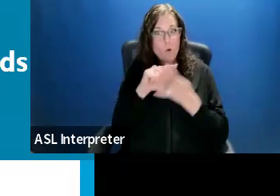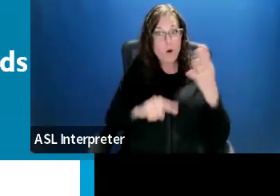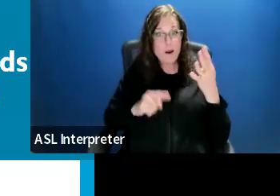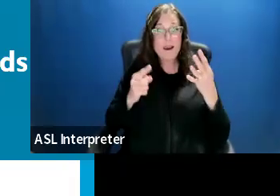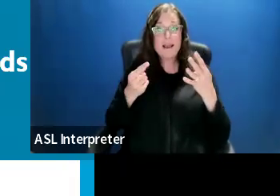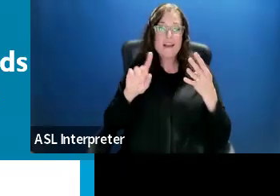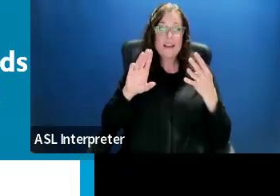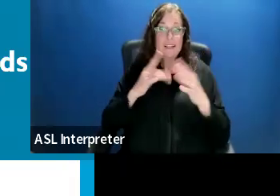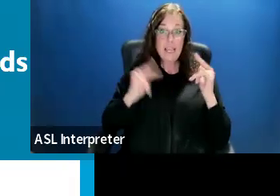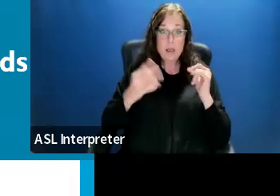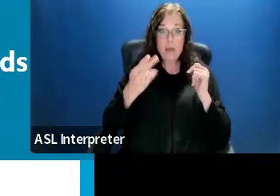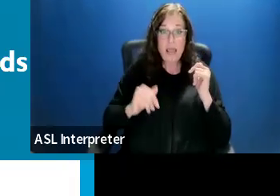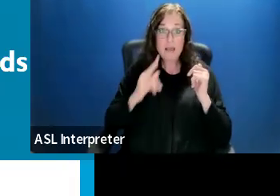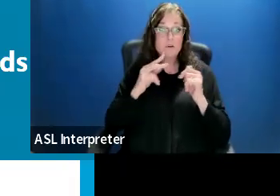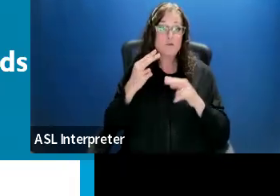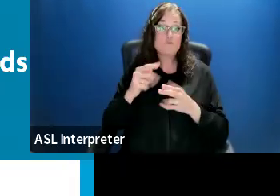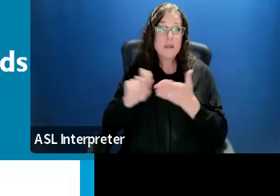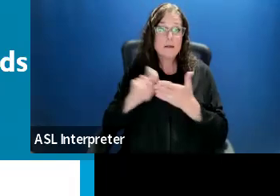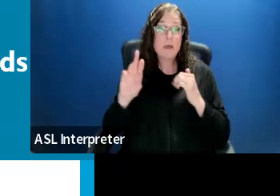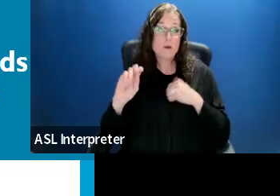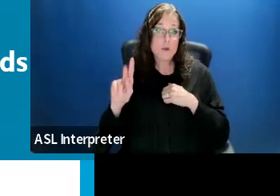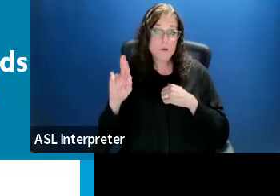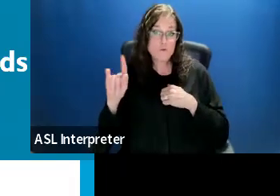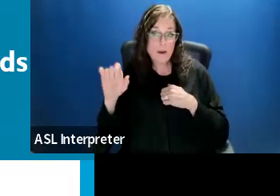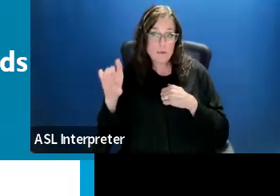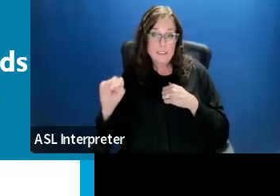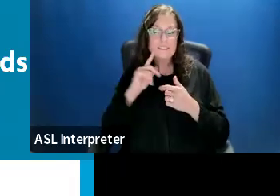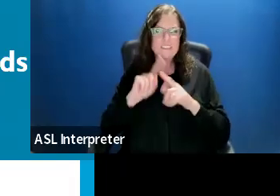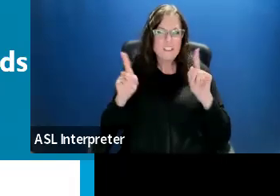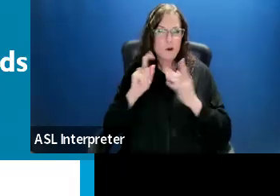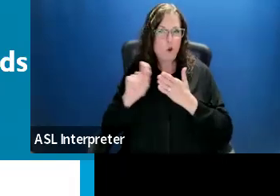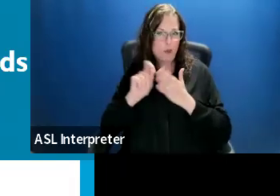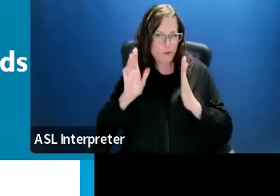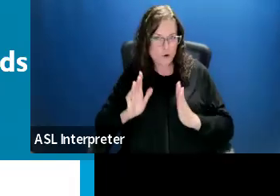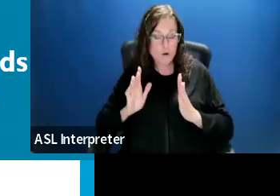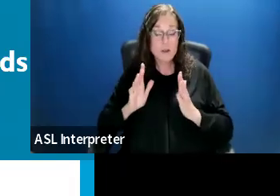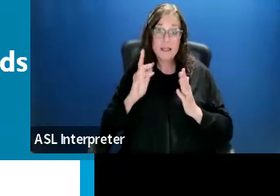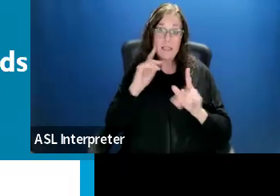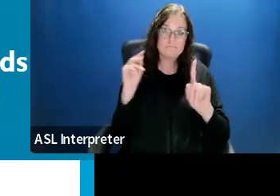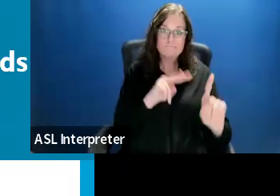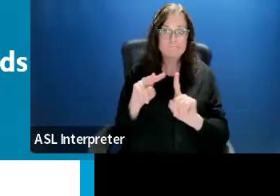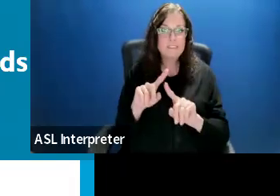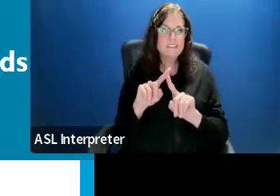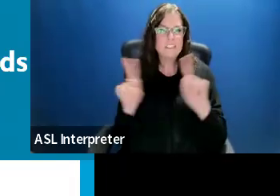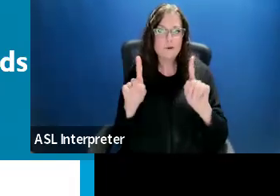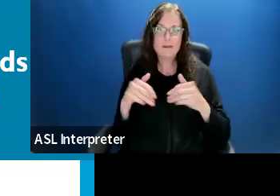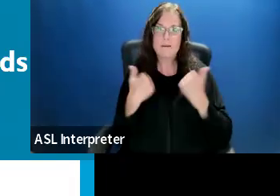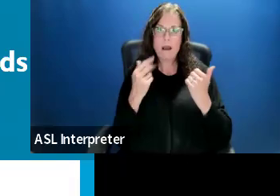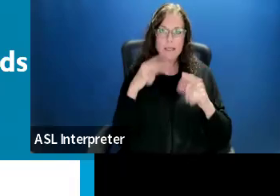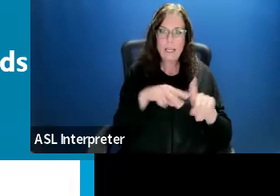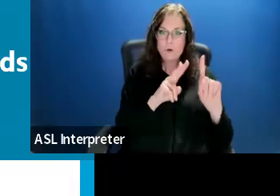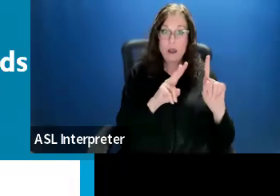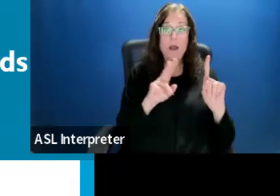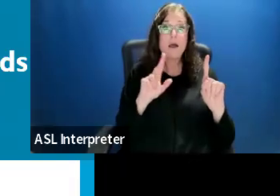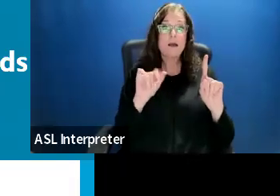Half-Blood series are written by Rick Riordan in collaboration with a different celebrated author, and each spotlights a different young hero. Book 1,